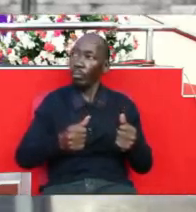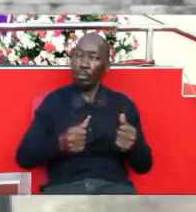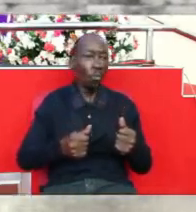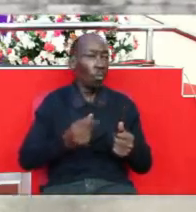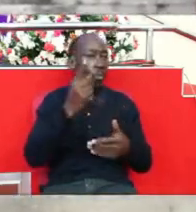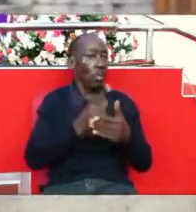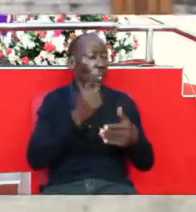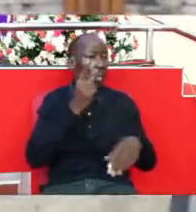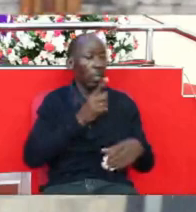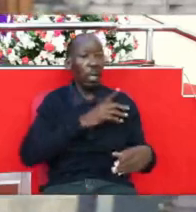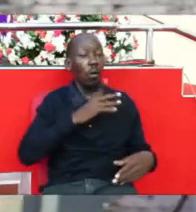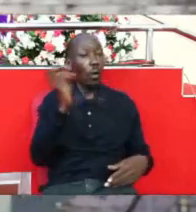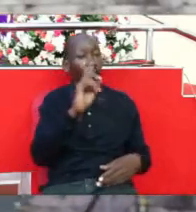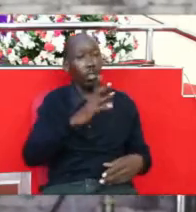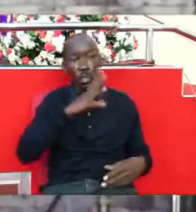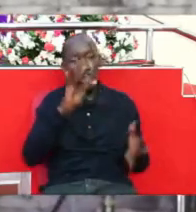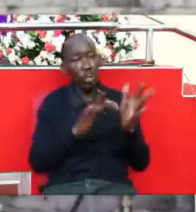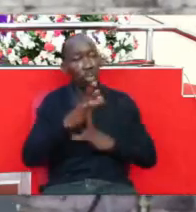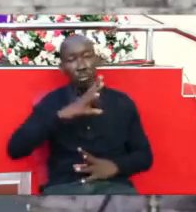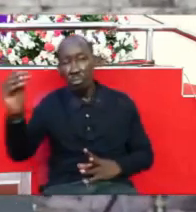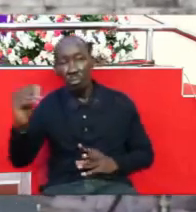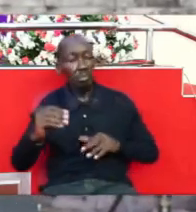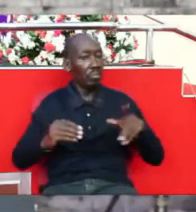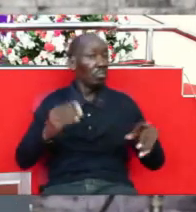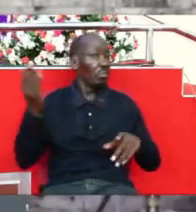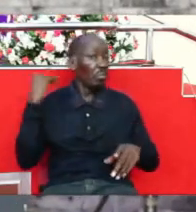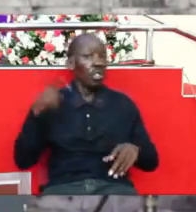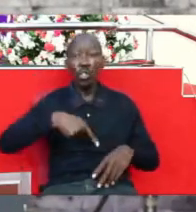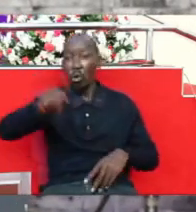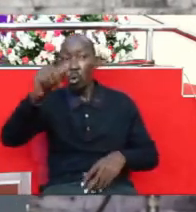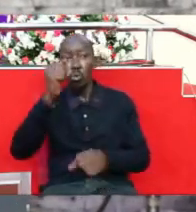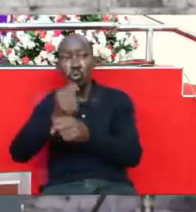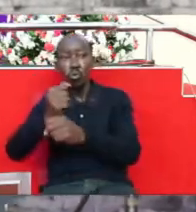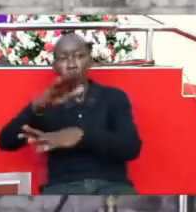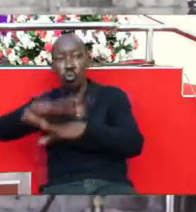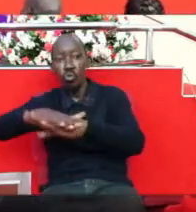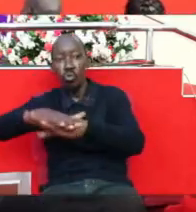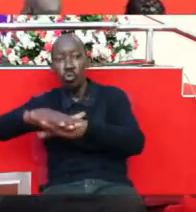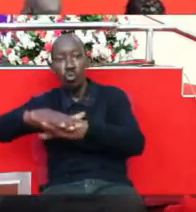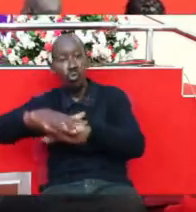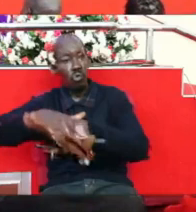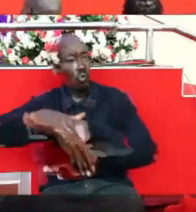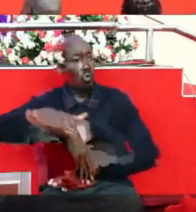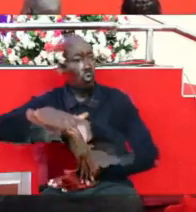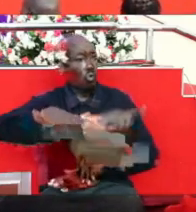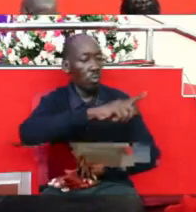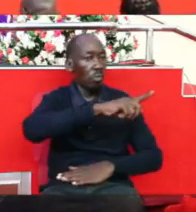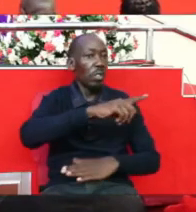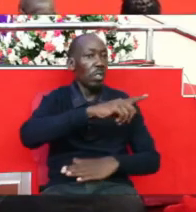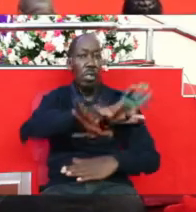Wherever Jesus went, the Bible says he was doing good and healing all manner